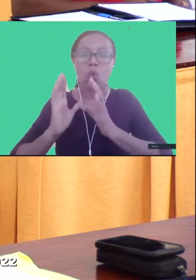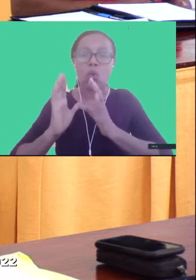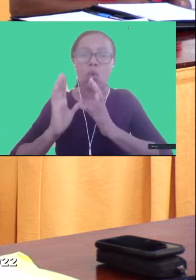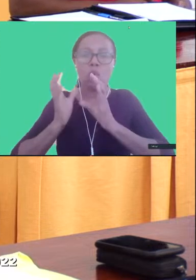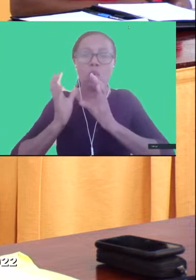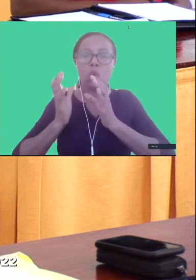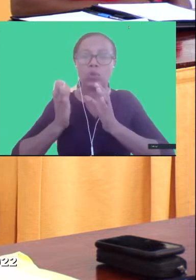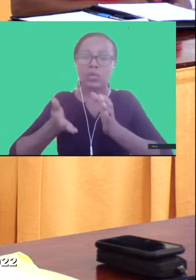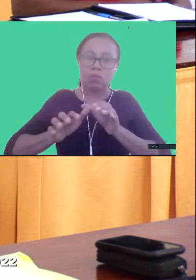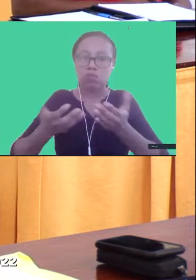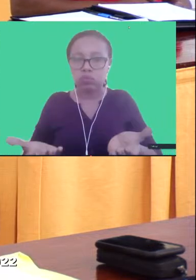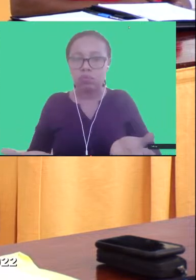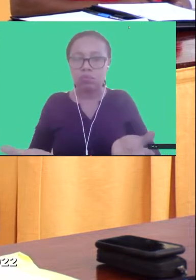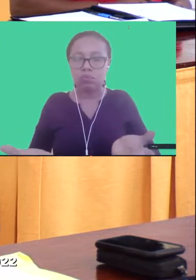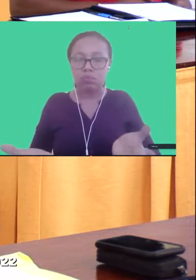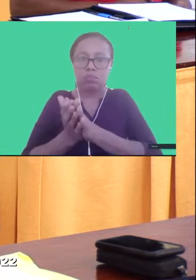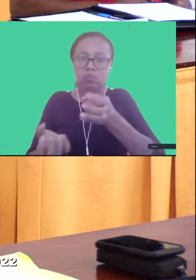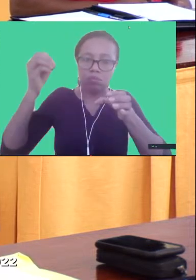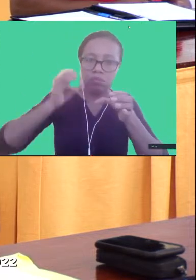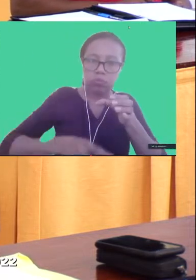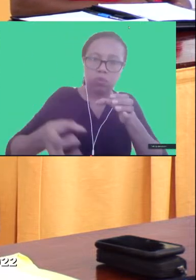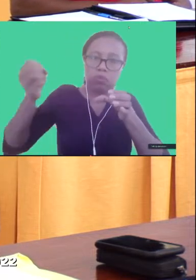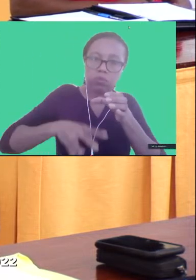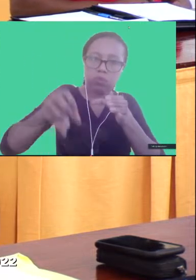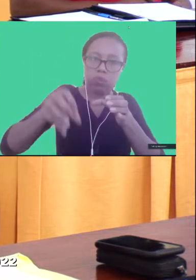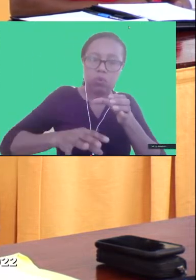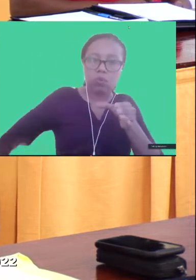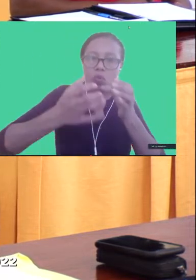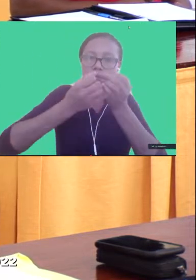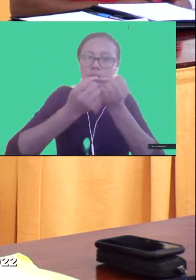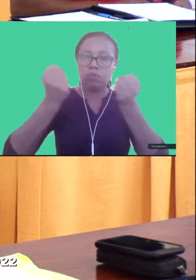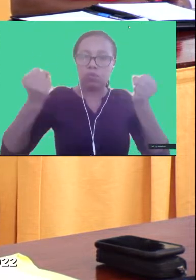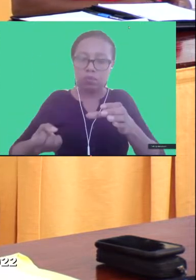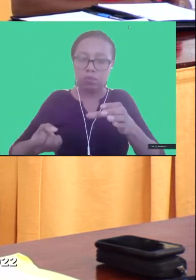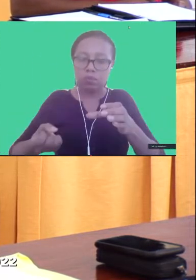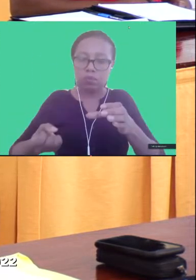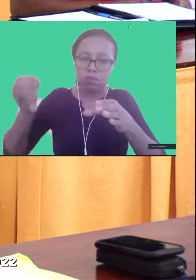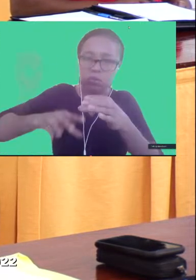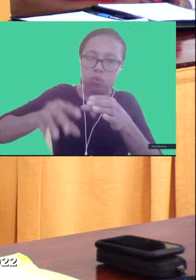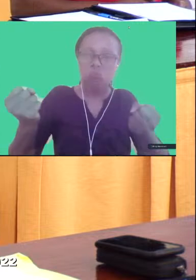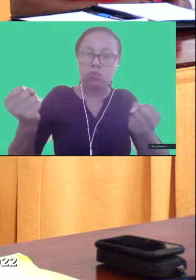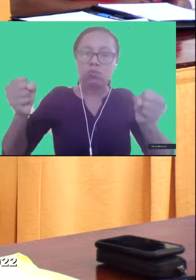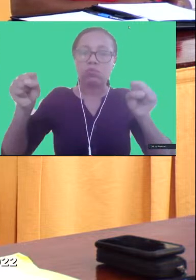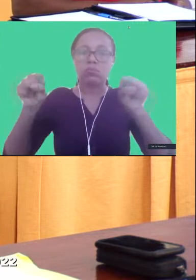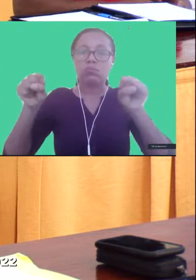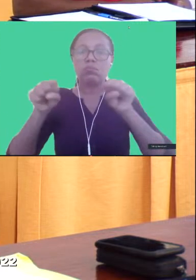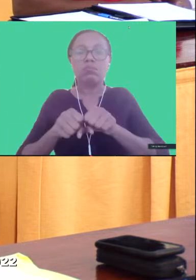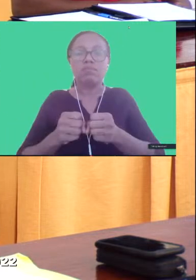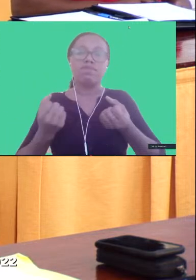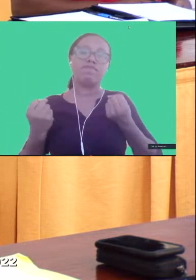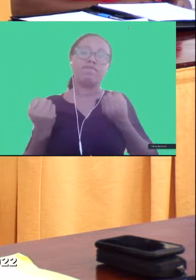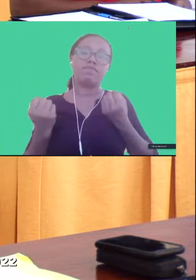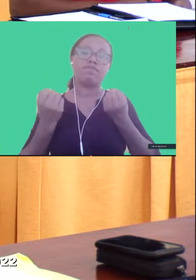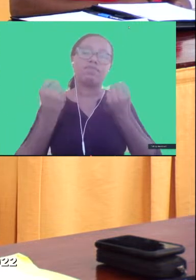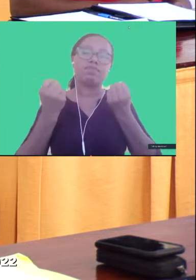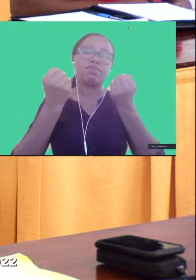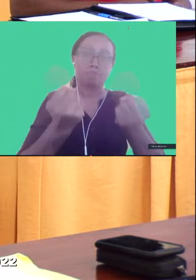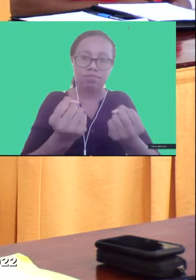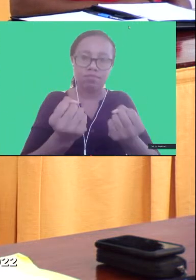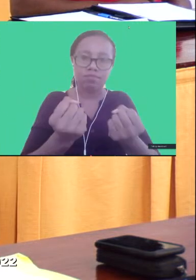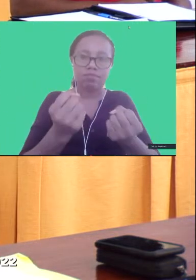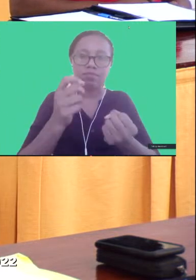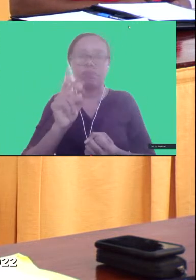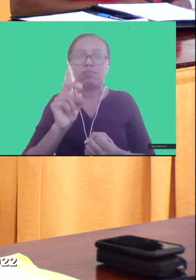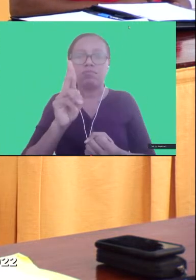dump before they close. If, however, we had longer hours of operation, and if, however, we had at the dump, and if, however, we